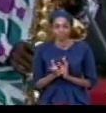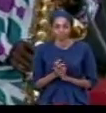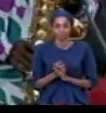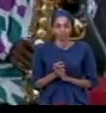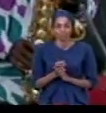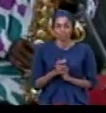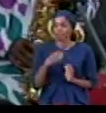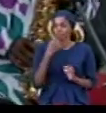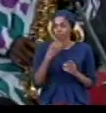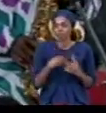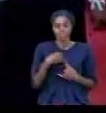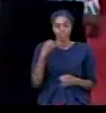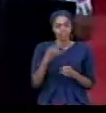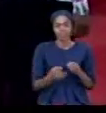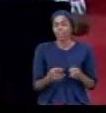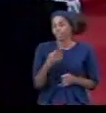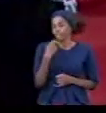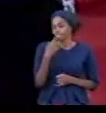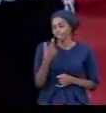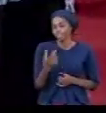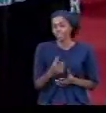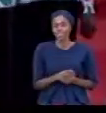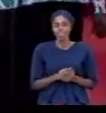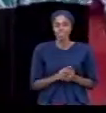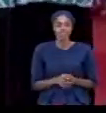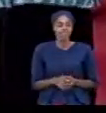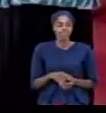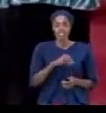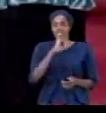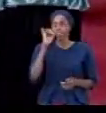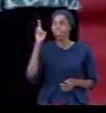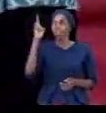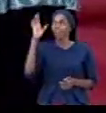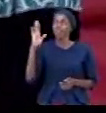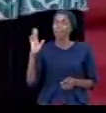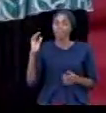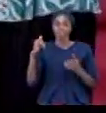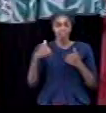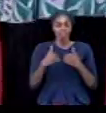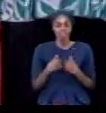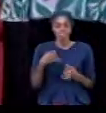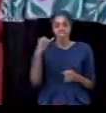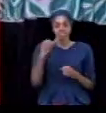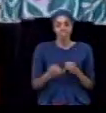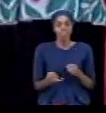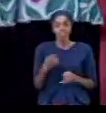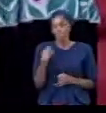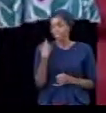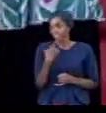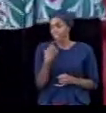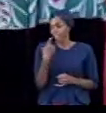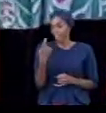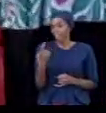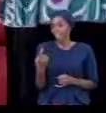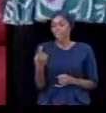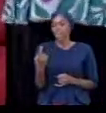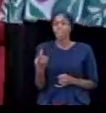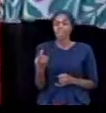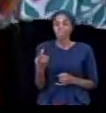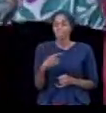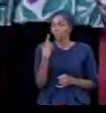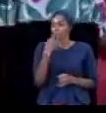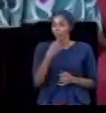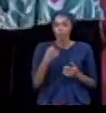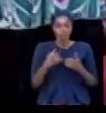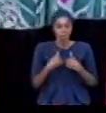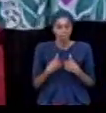Who has the final say? Jehovah has the final say.